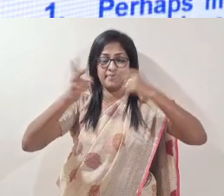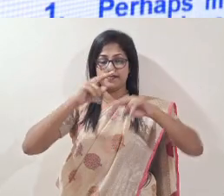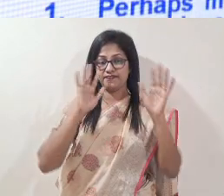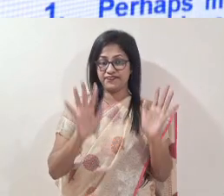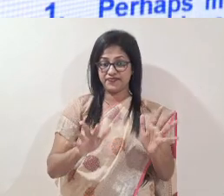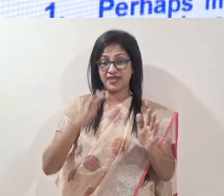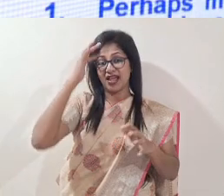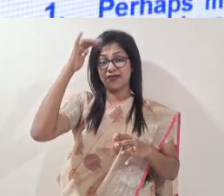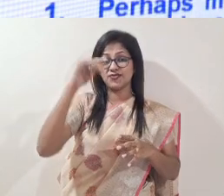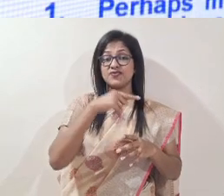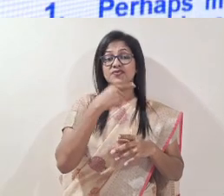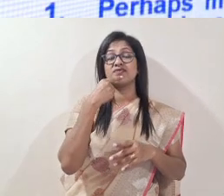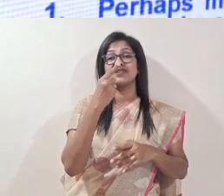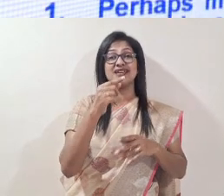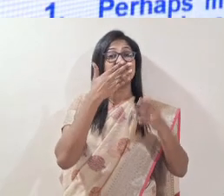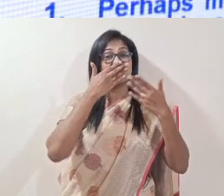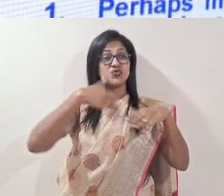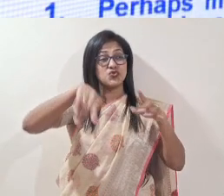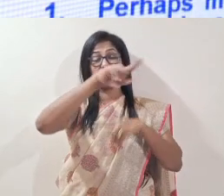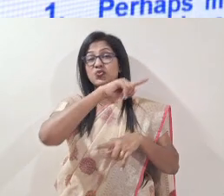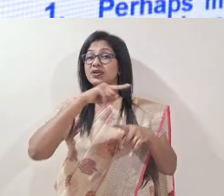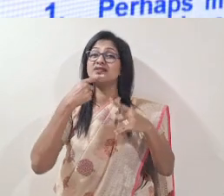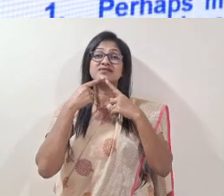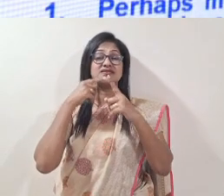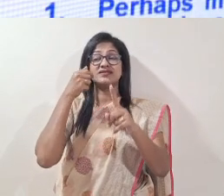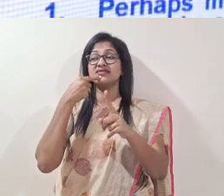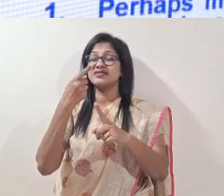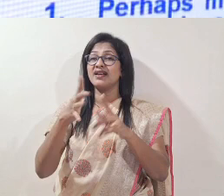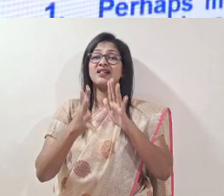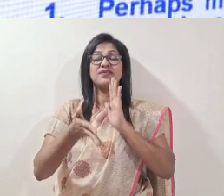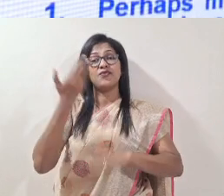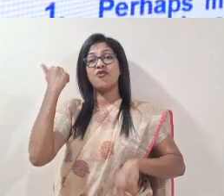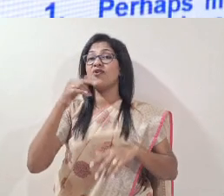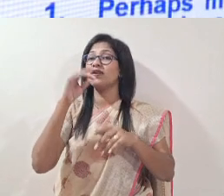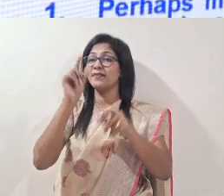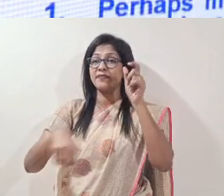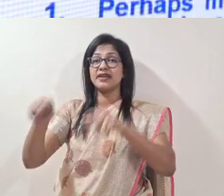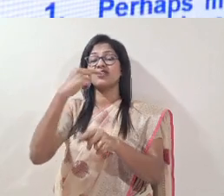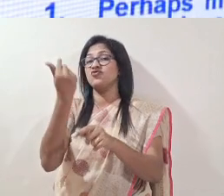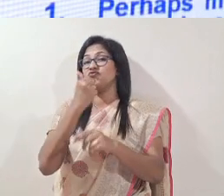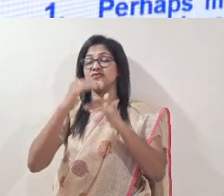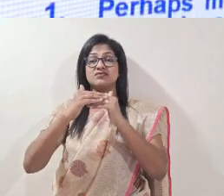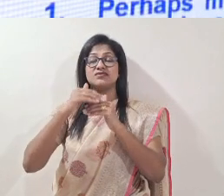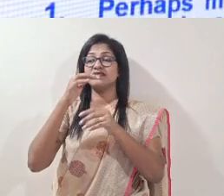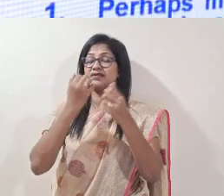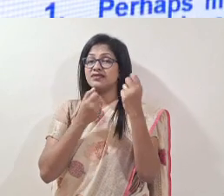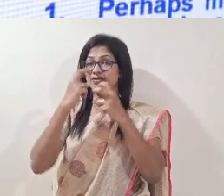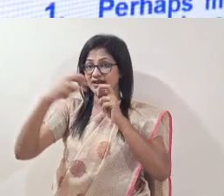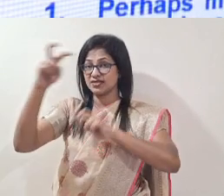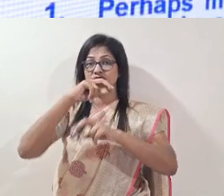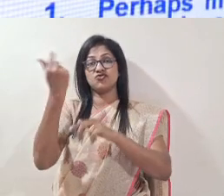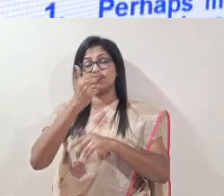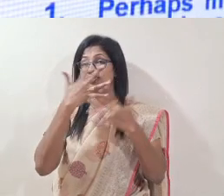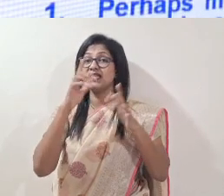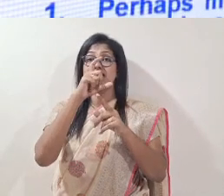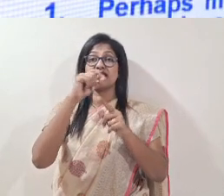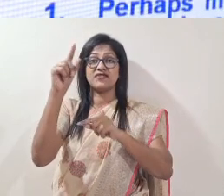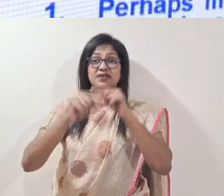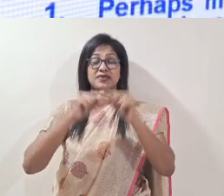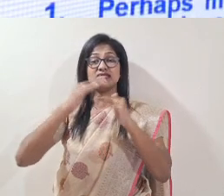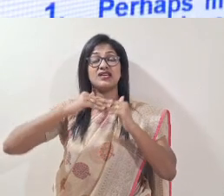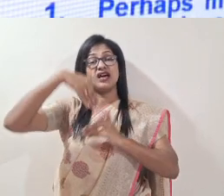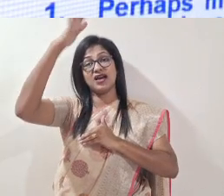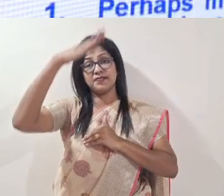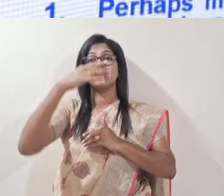chi-square tests revealed that students exhibited significantly greater decrease in public transit usage. Over 70% of students say that they did not